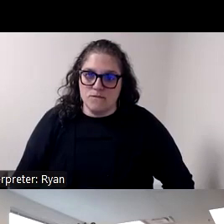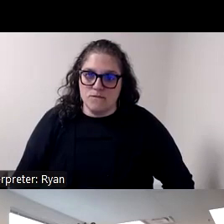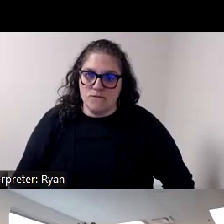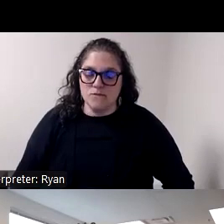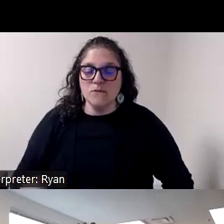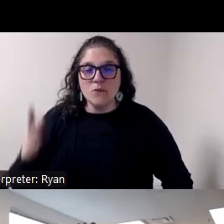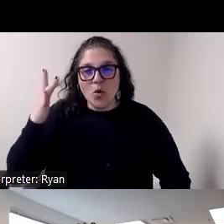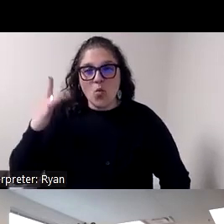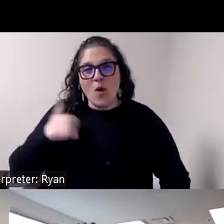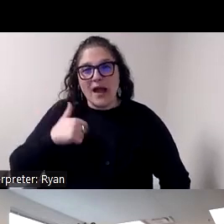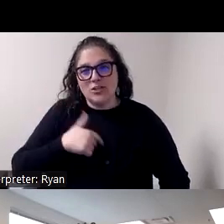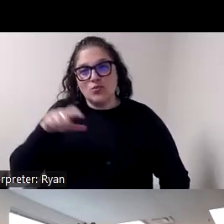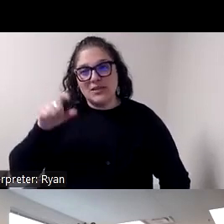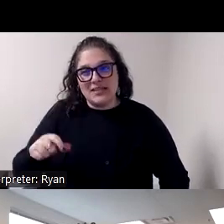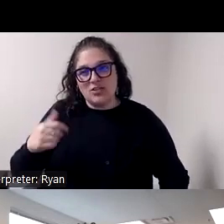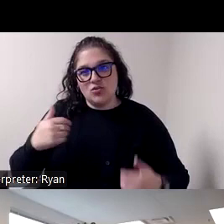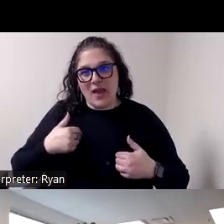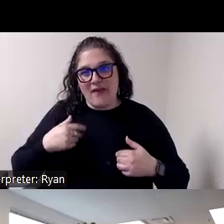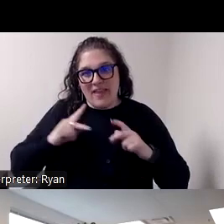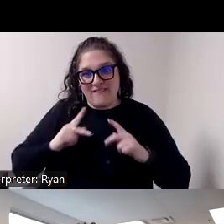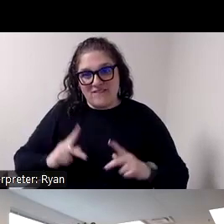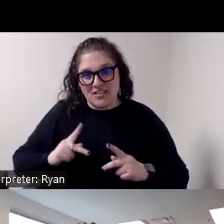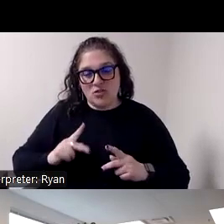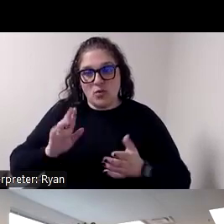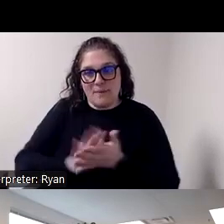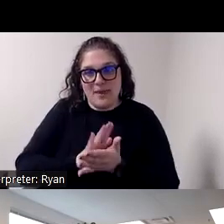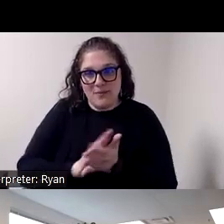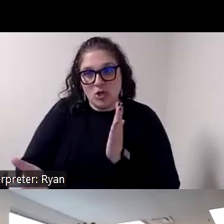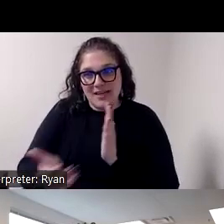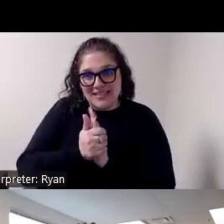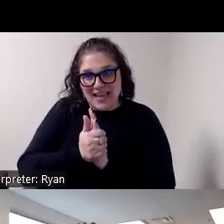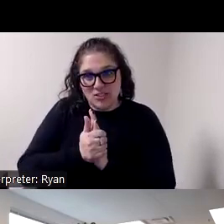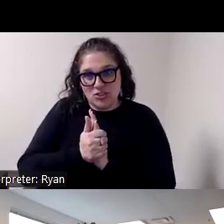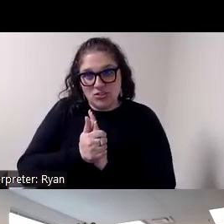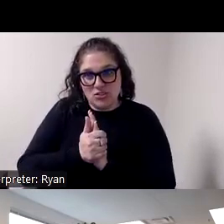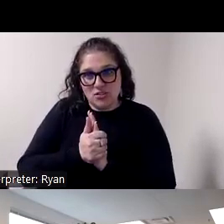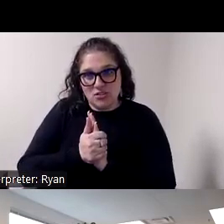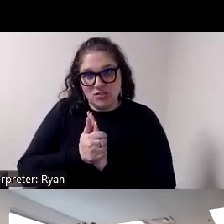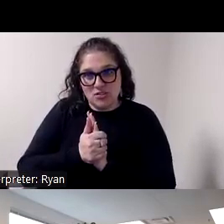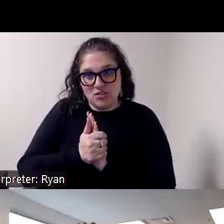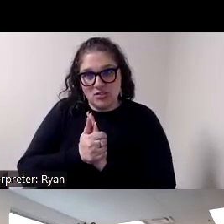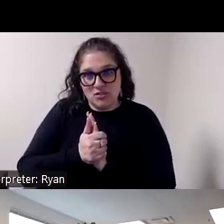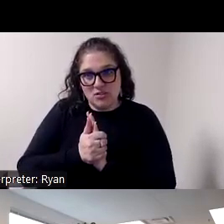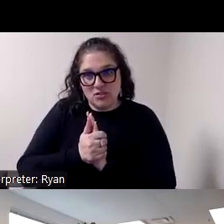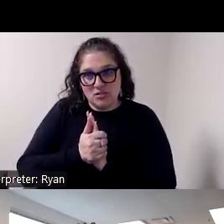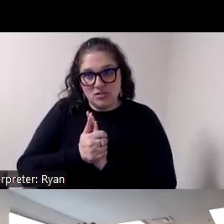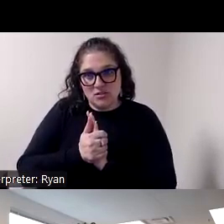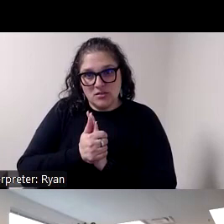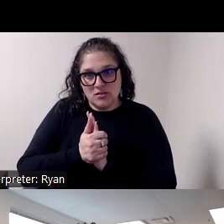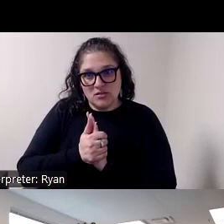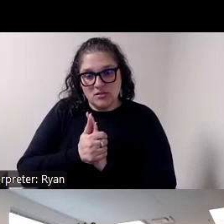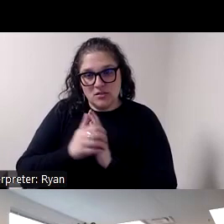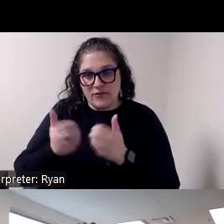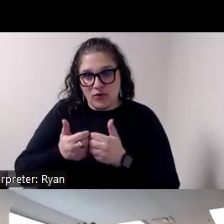physical timesheet attached? Aren't we trying to get away from doing the paper